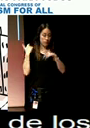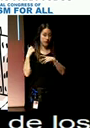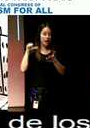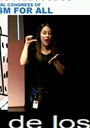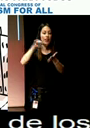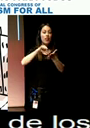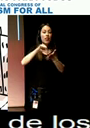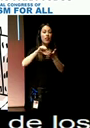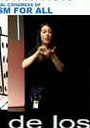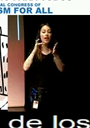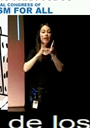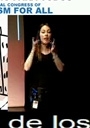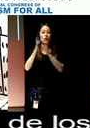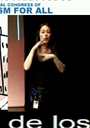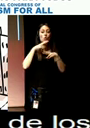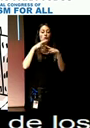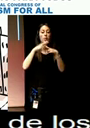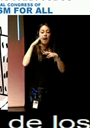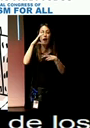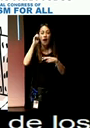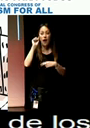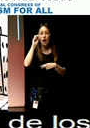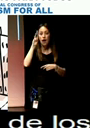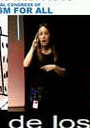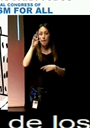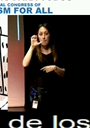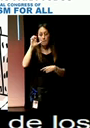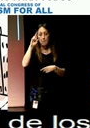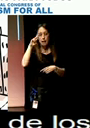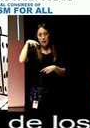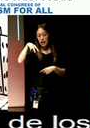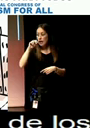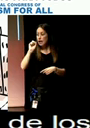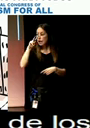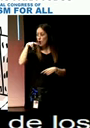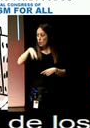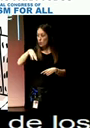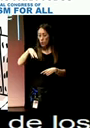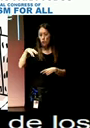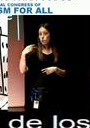And we have the ruins of that place. And